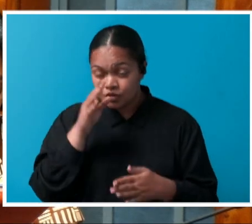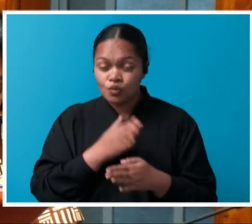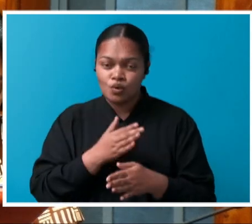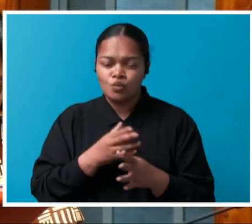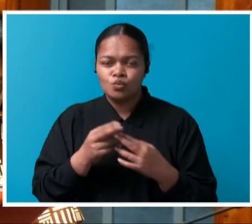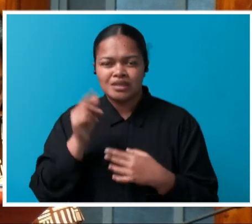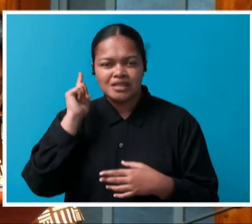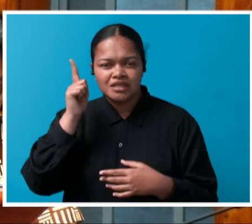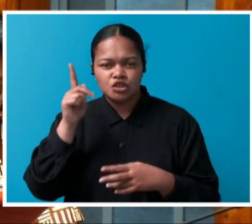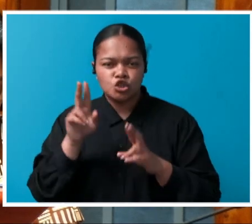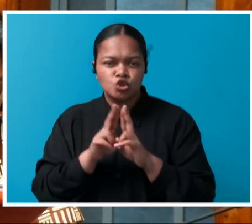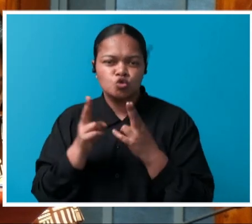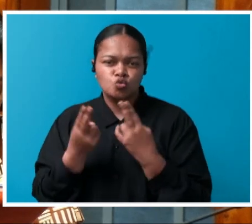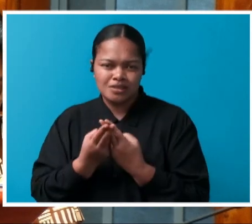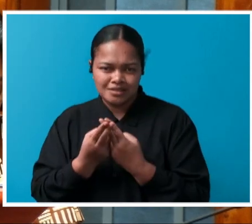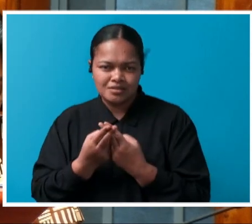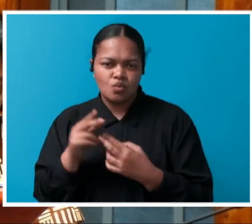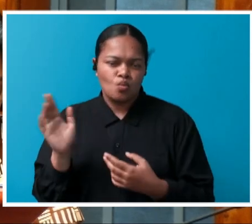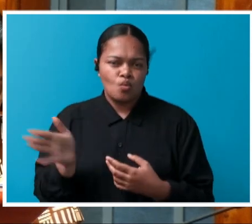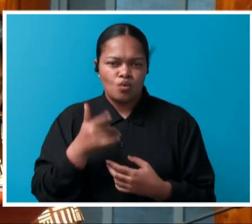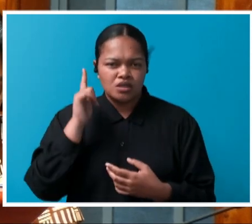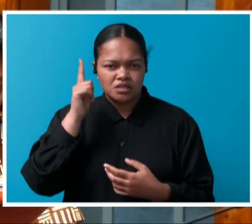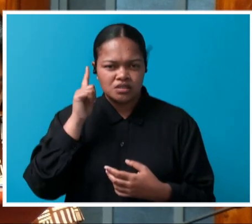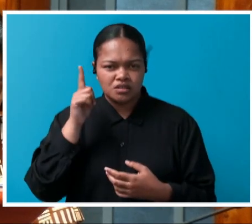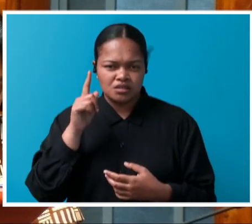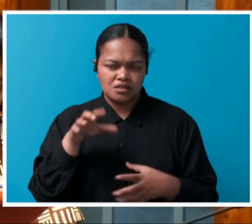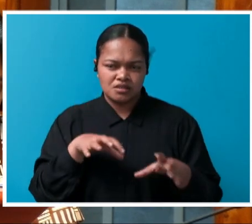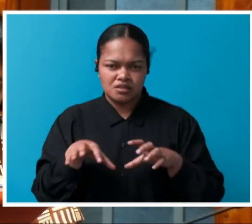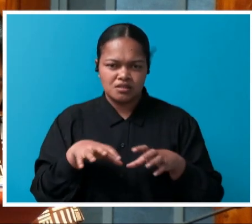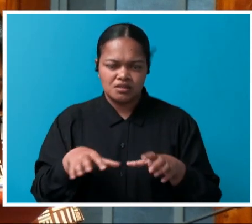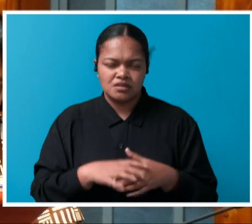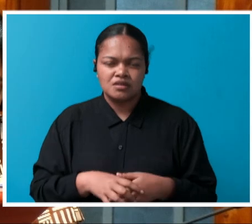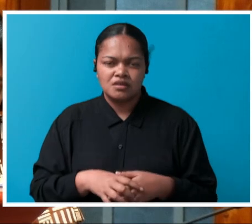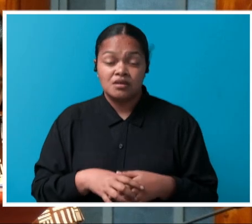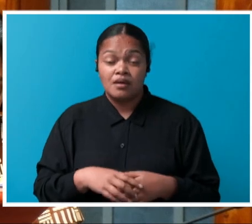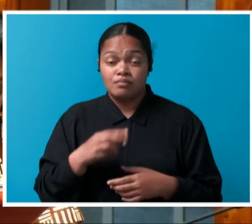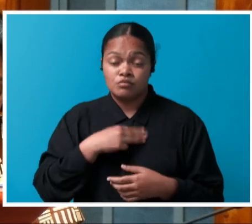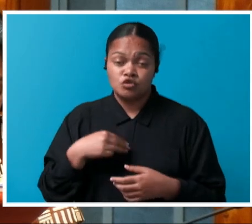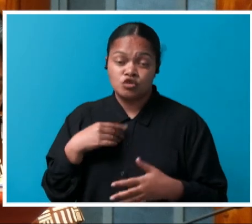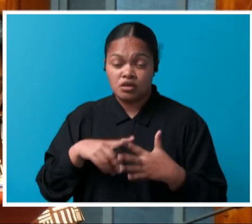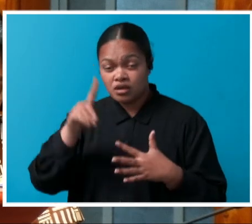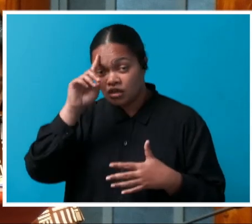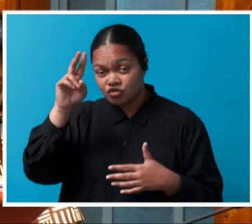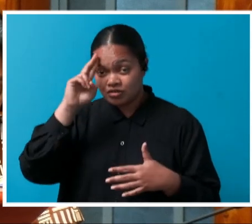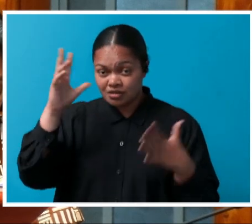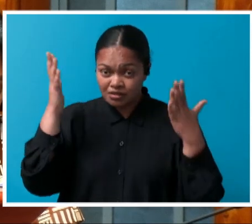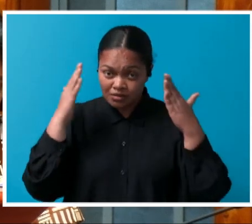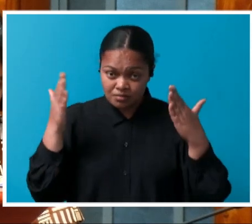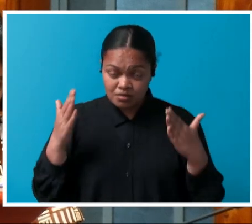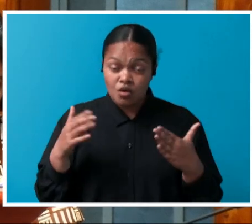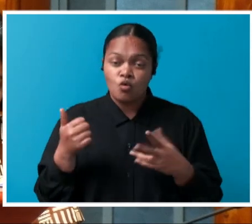teacher unions for all these teacher retention exercises. The Ministry of Education, Mr. Speaker, sir, is